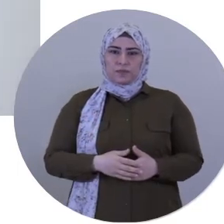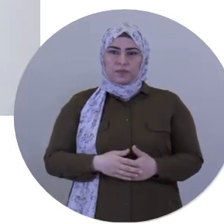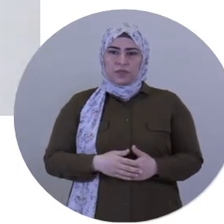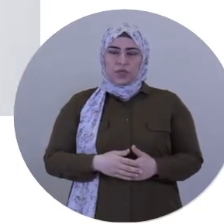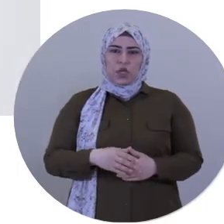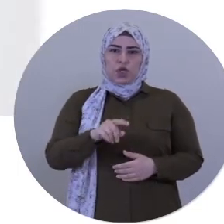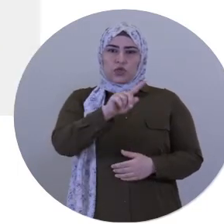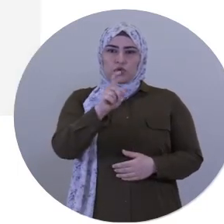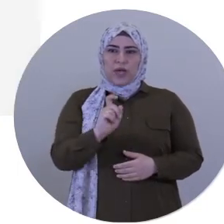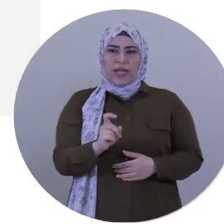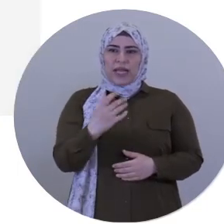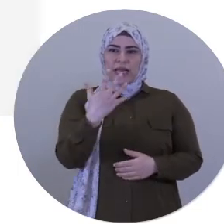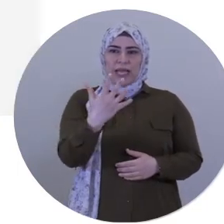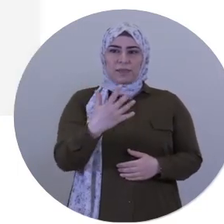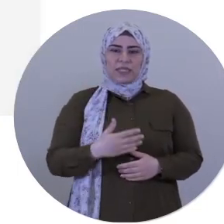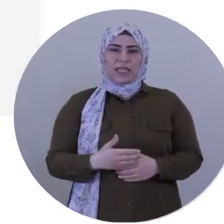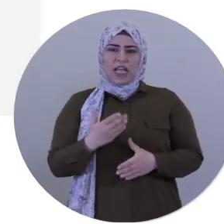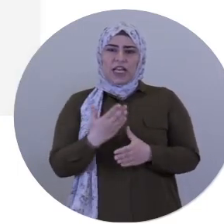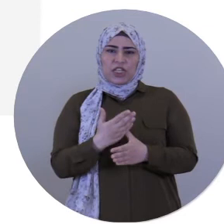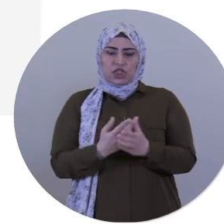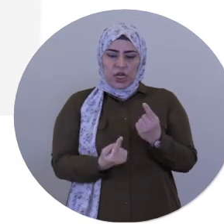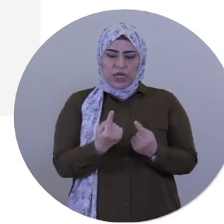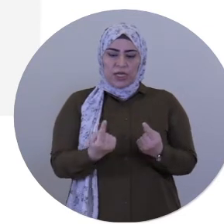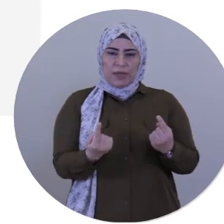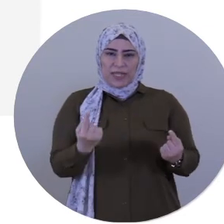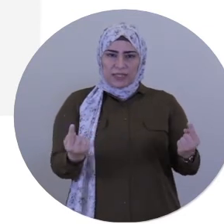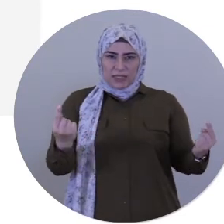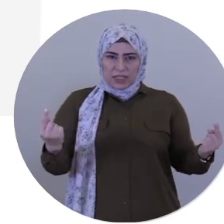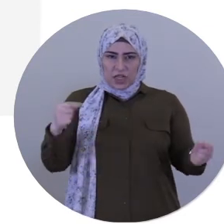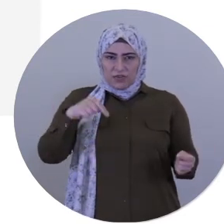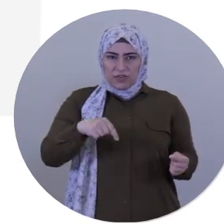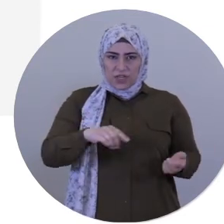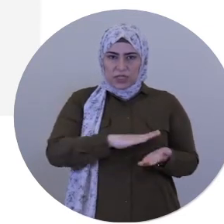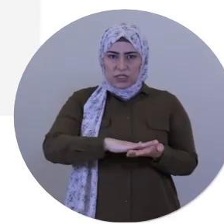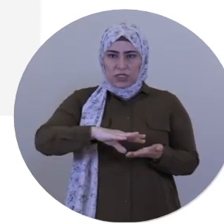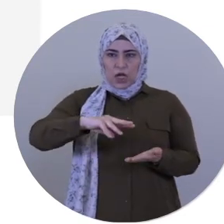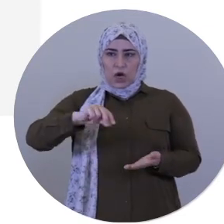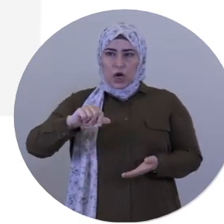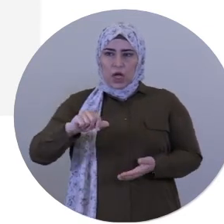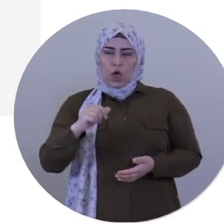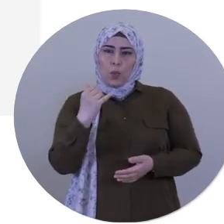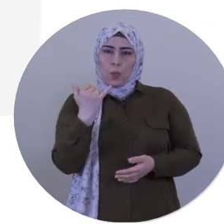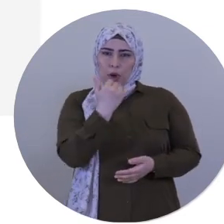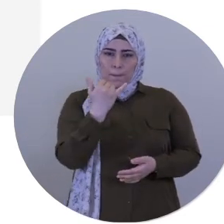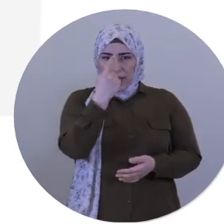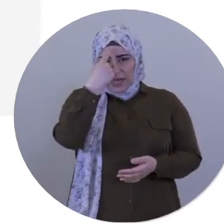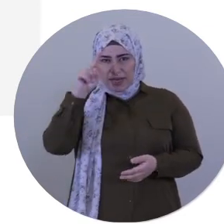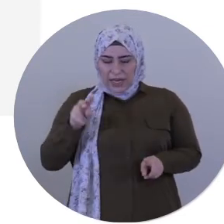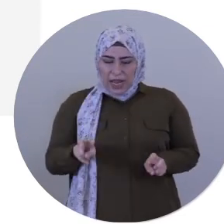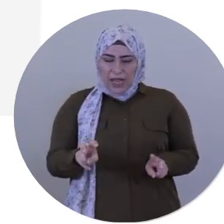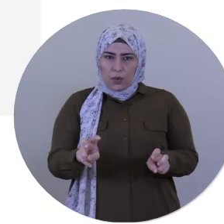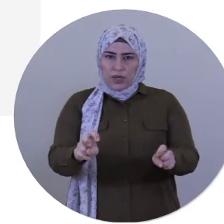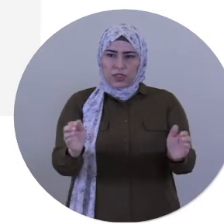why are food plants important for smaller desert animals? Question number 6, what is